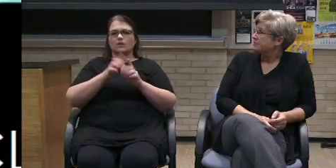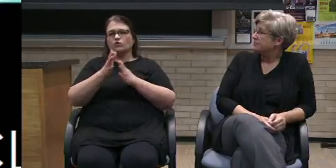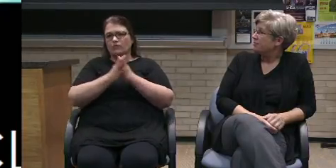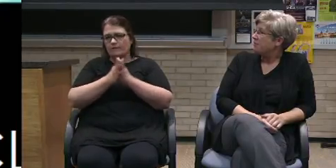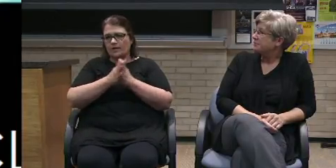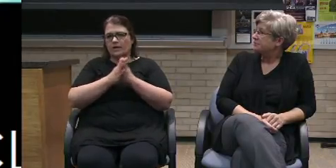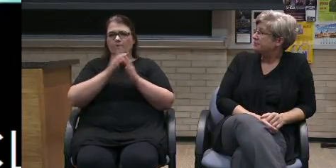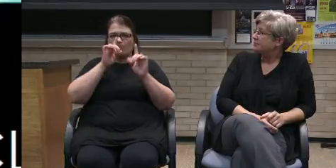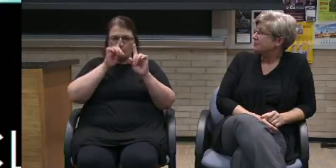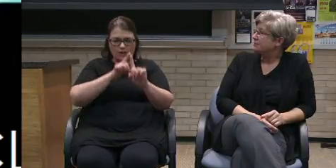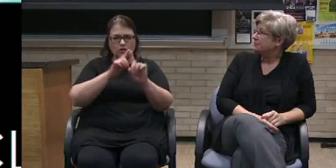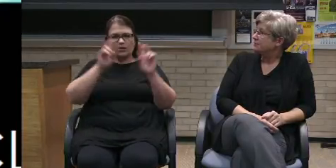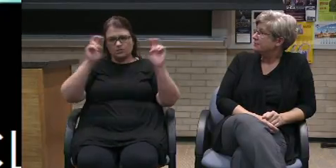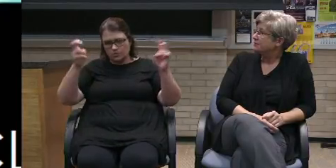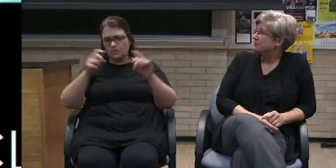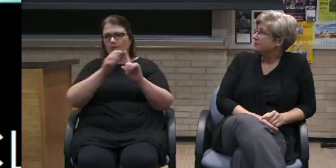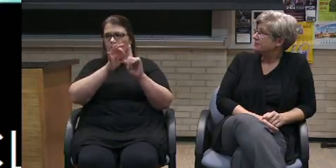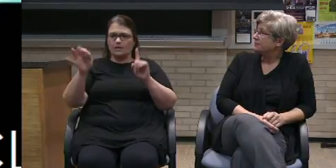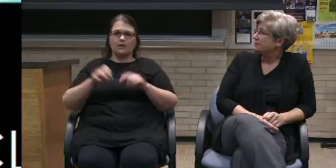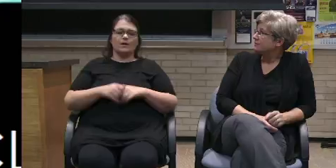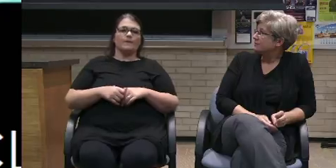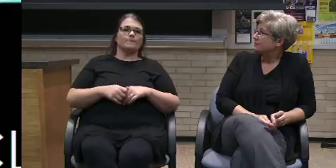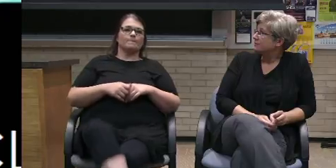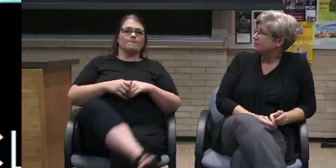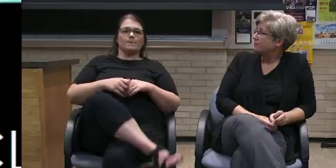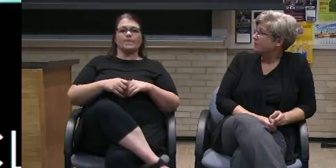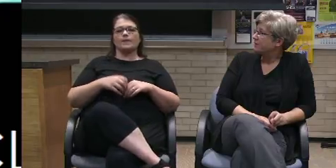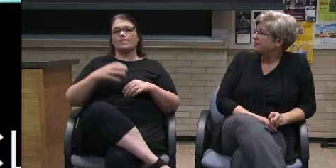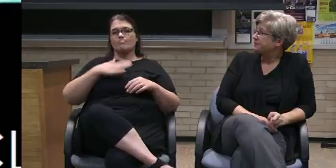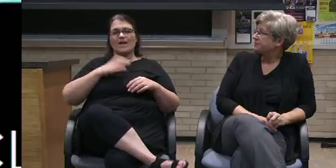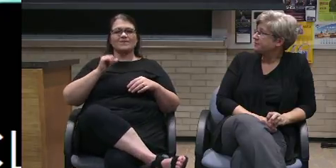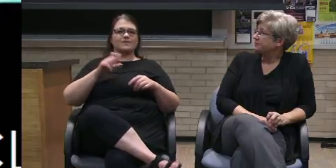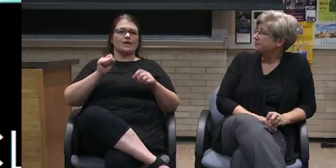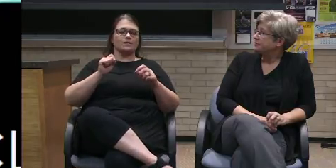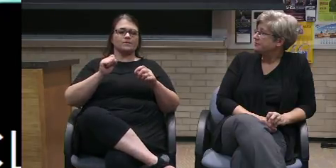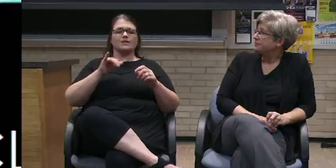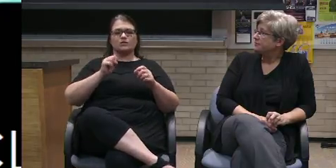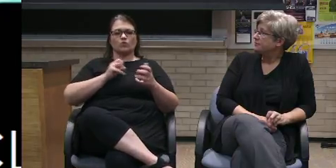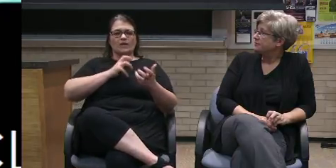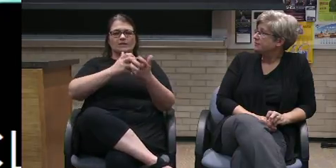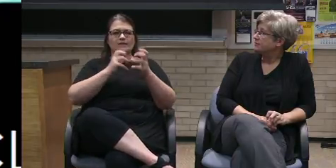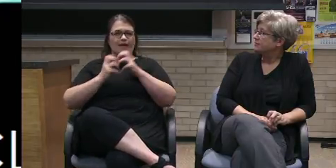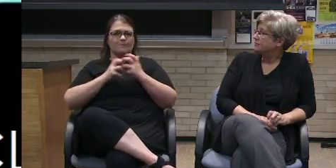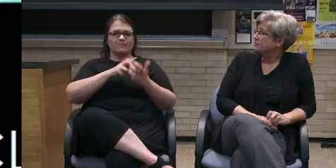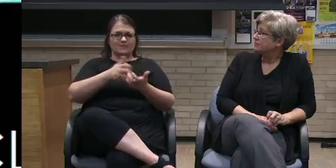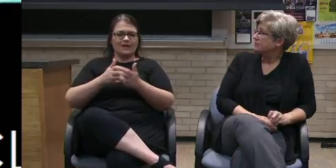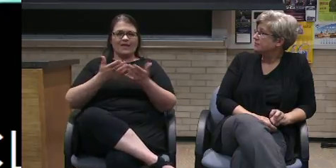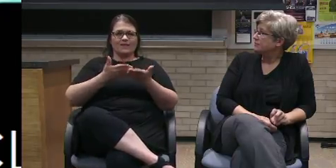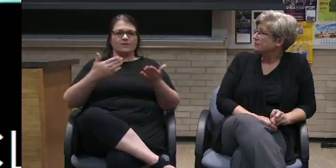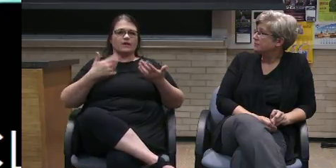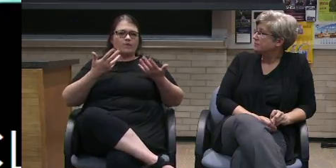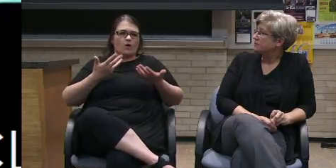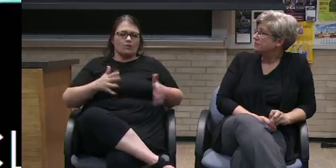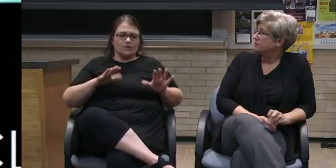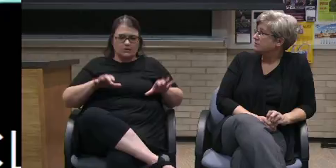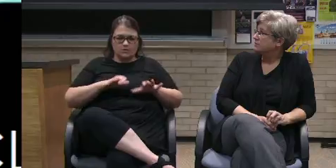My potential is the sales pitch, to adapt or adopt things I've already done, embedded with the things that are already going well